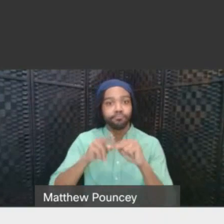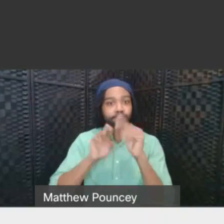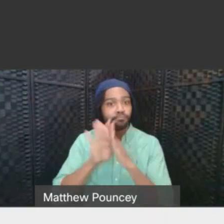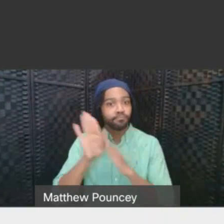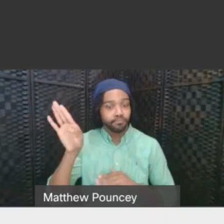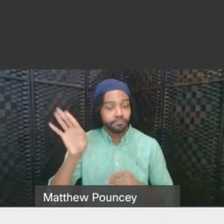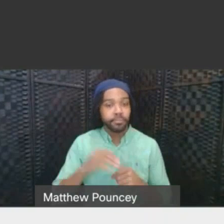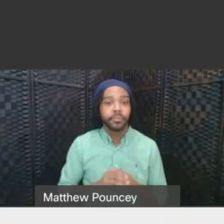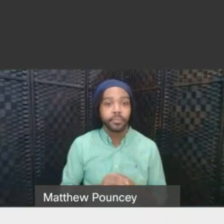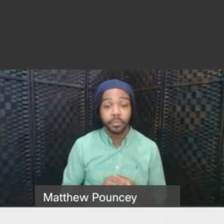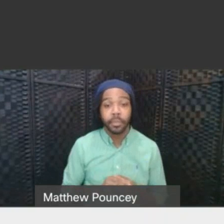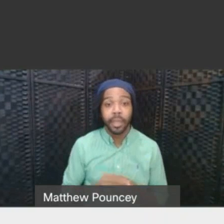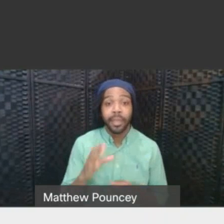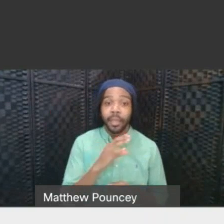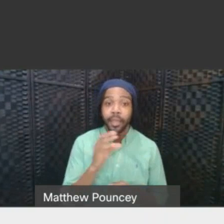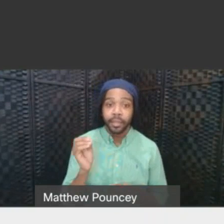And